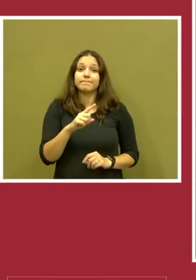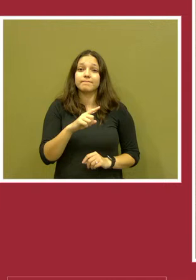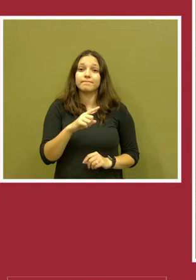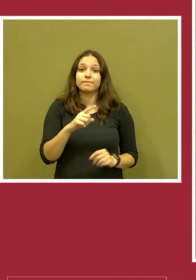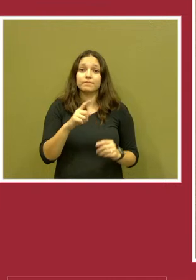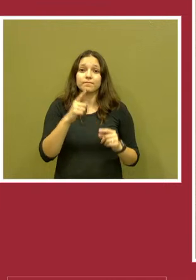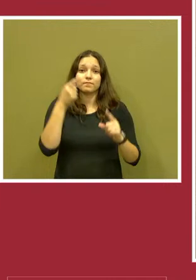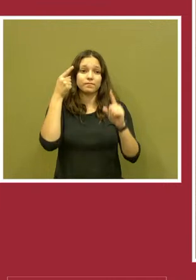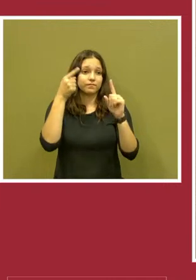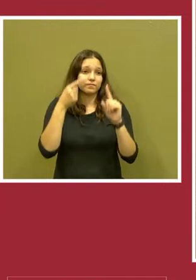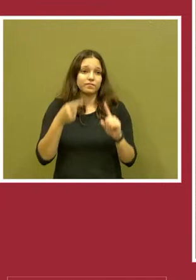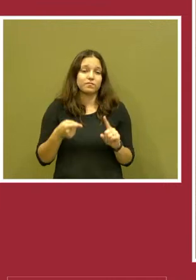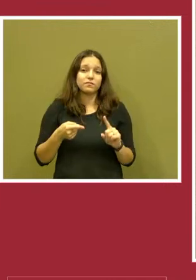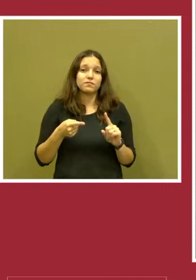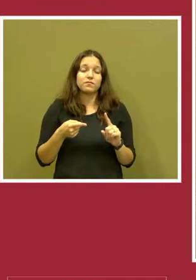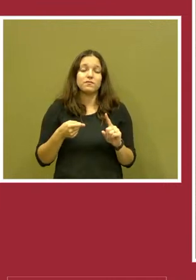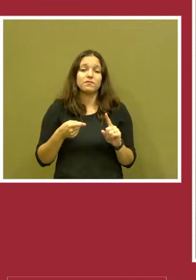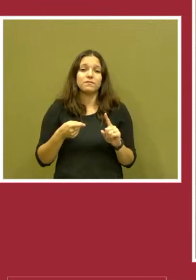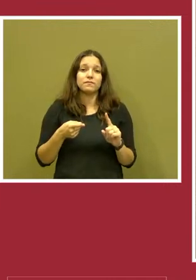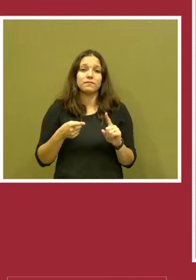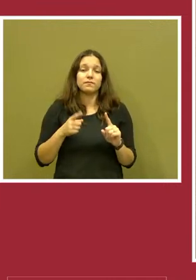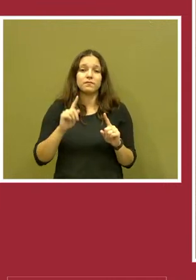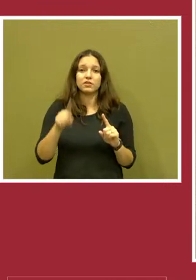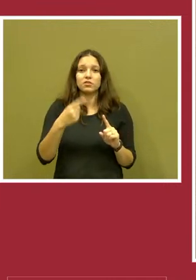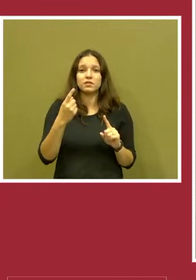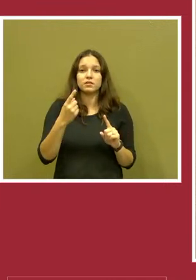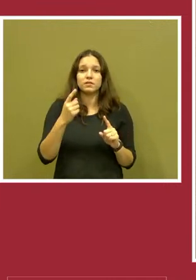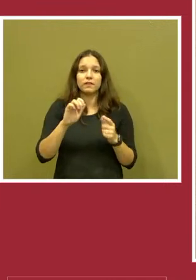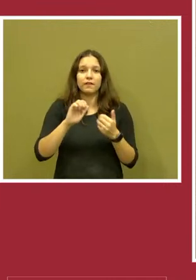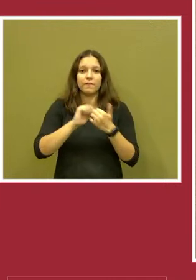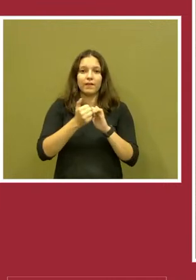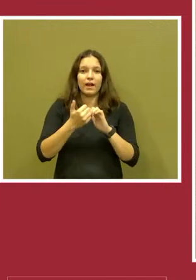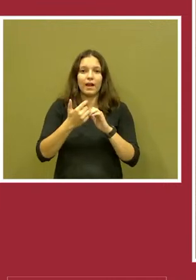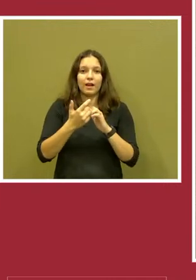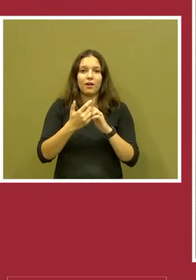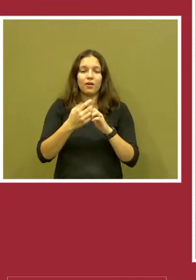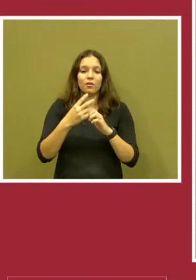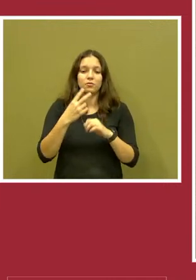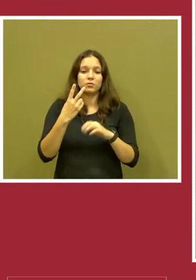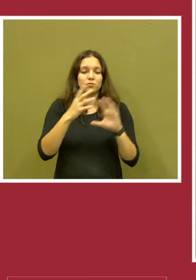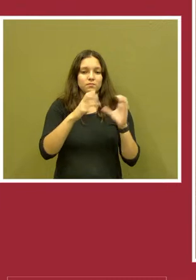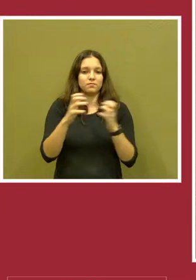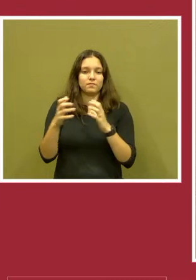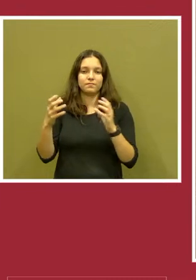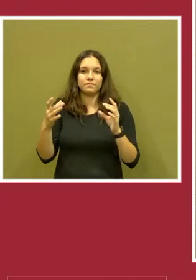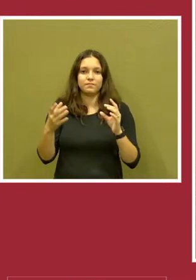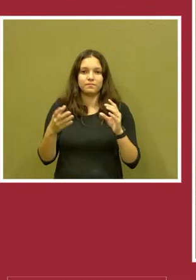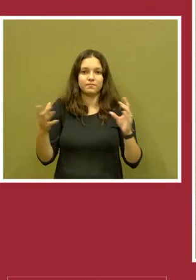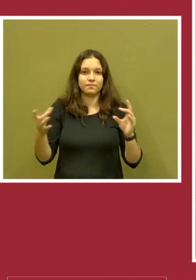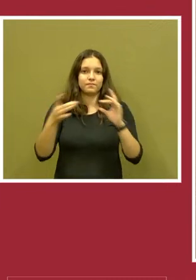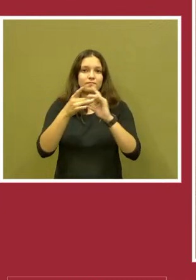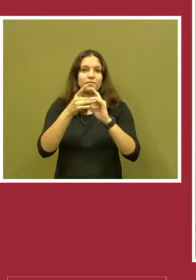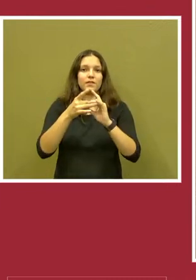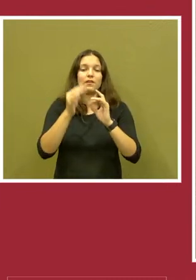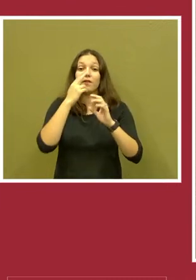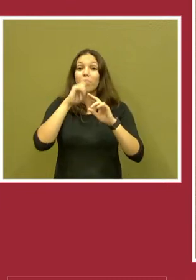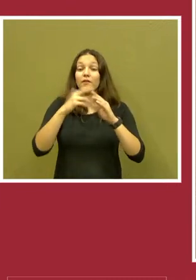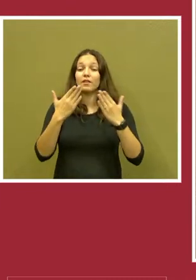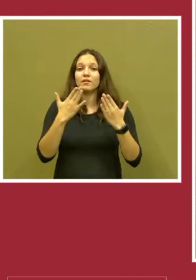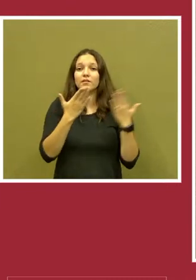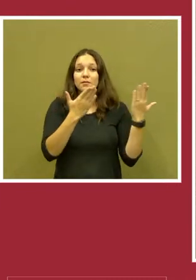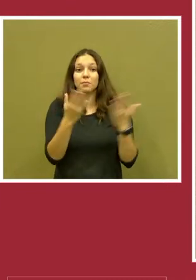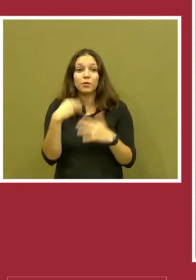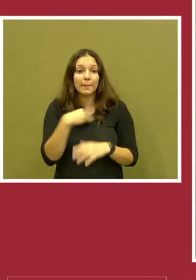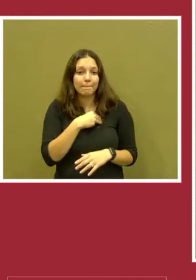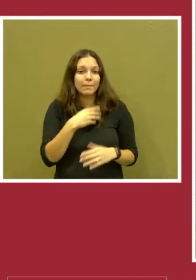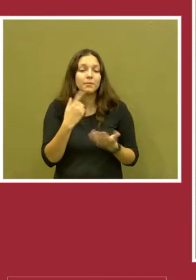those are the key points, and this is sort of just the logistics of how those two pieces are merging. I think the fun stuff will come more when we can bring members and